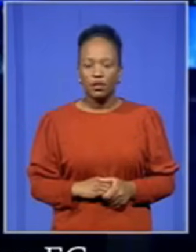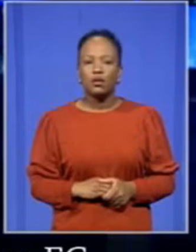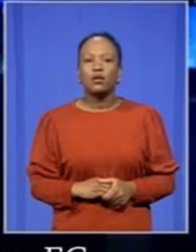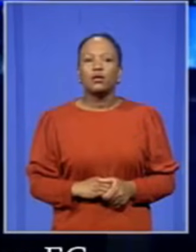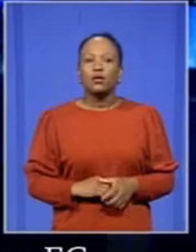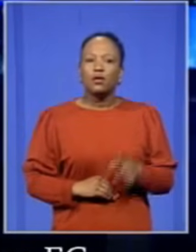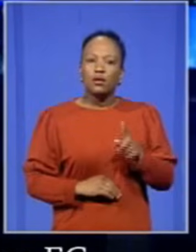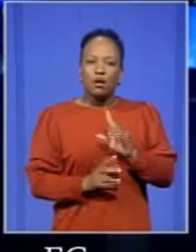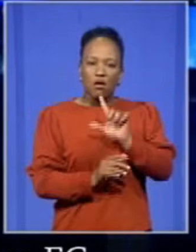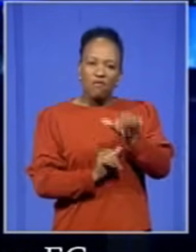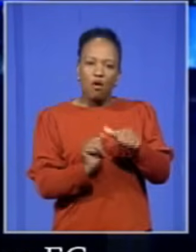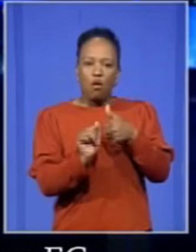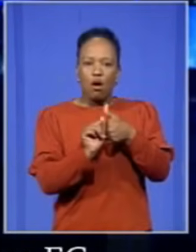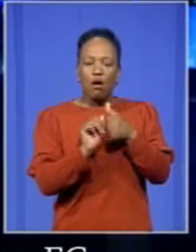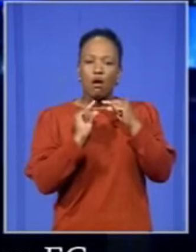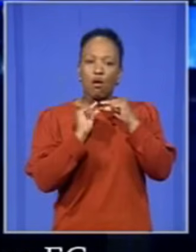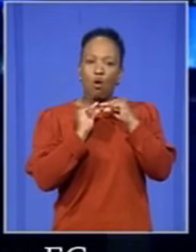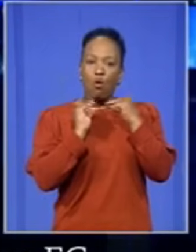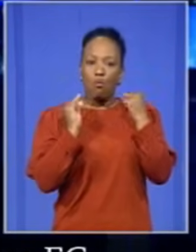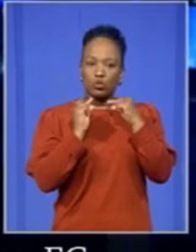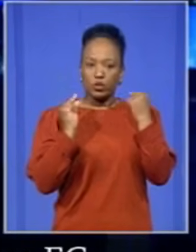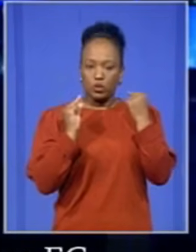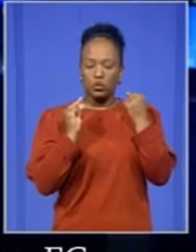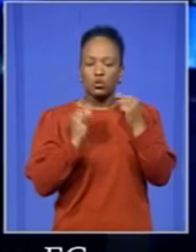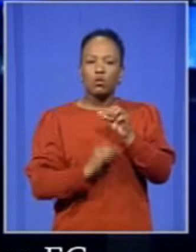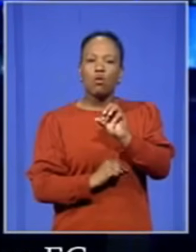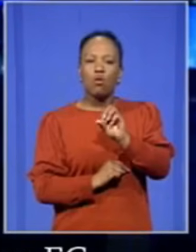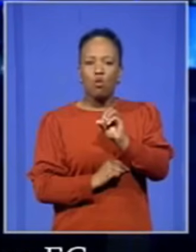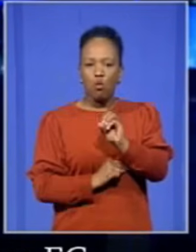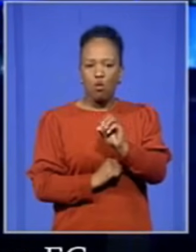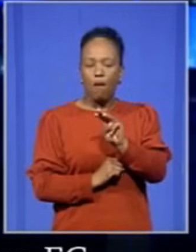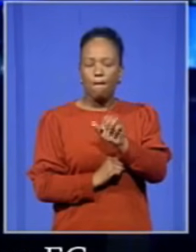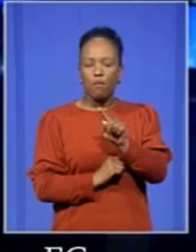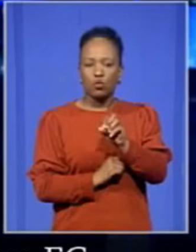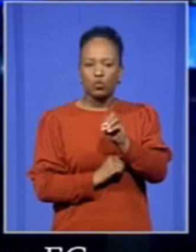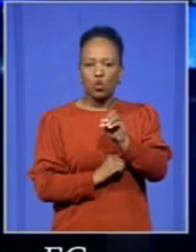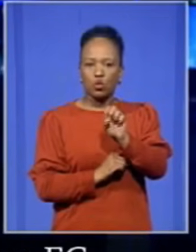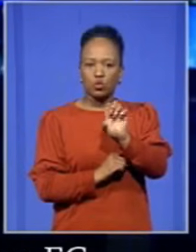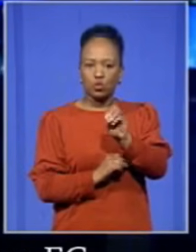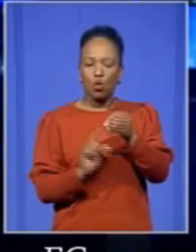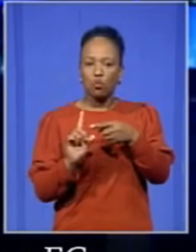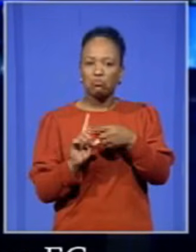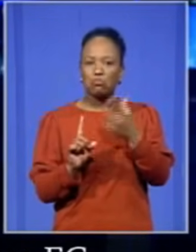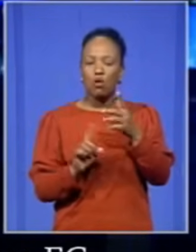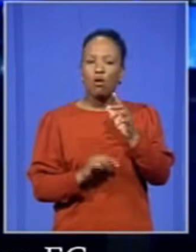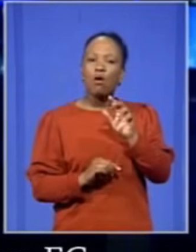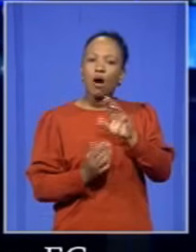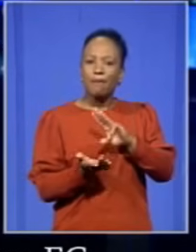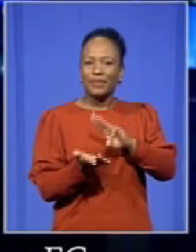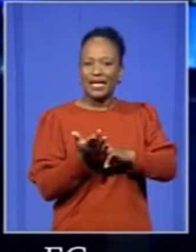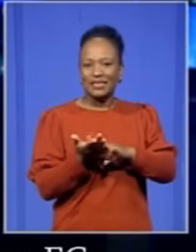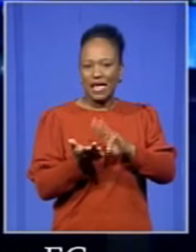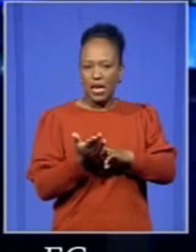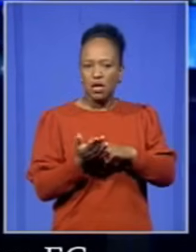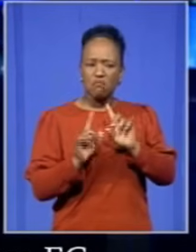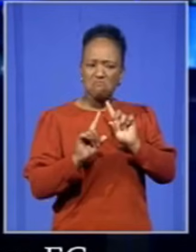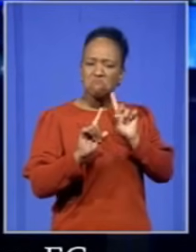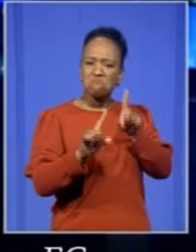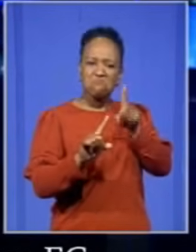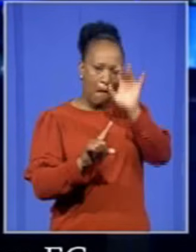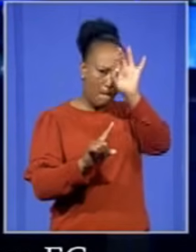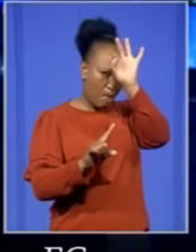Balatedi ba ga Motoso ba tlhotse ba kukwane ka fantle ga seteišene sa sepodisi sa kwa Mdantsane go bontsha kemonokeng ya bona le go ikwela gore